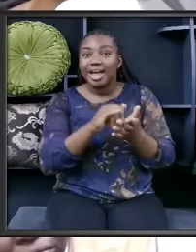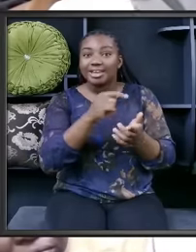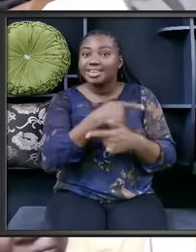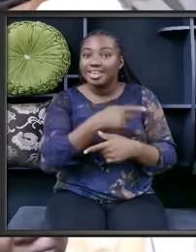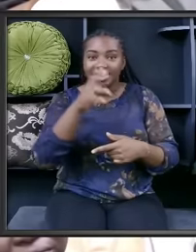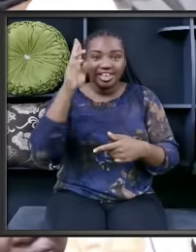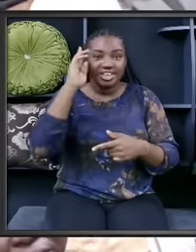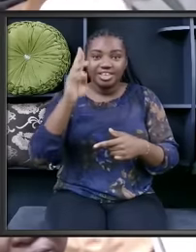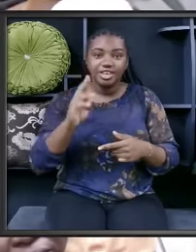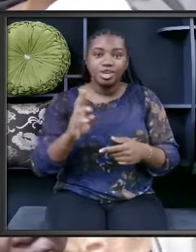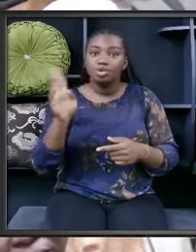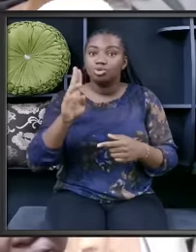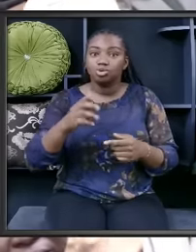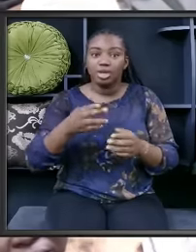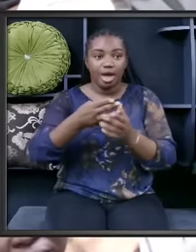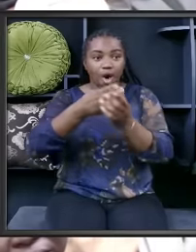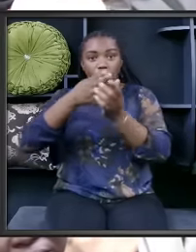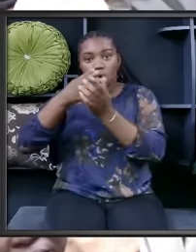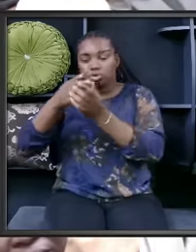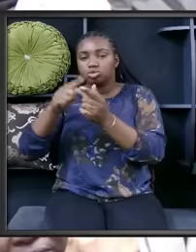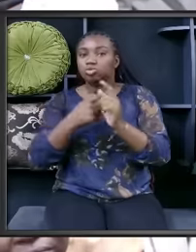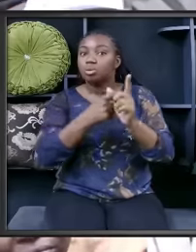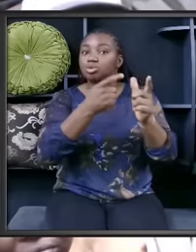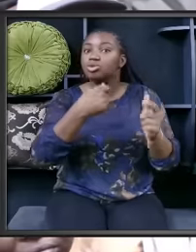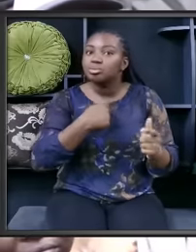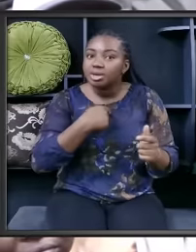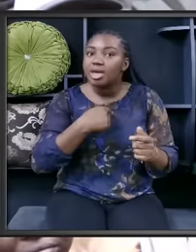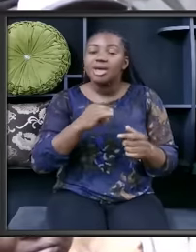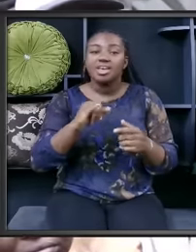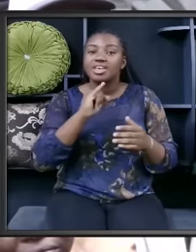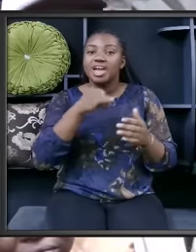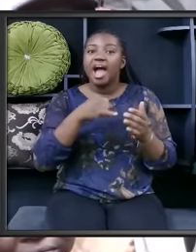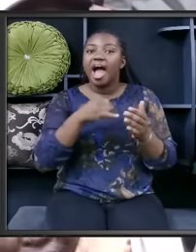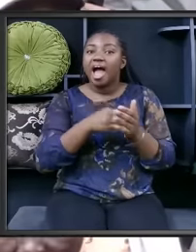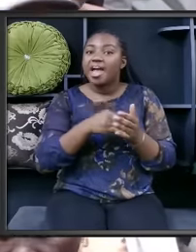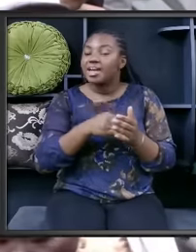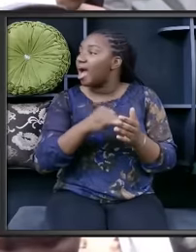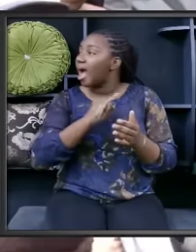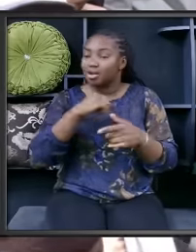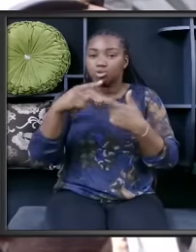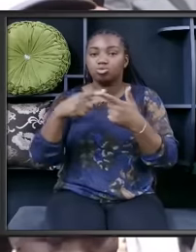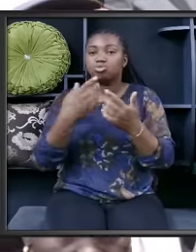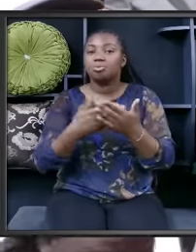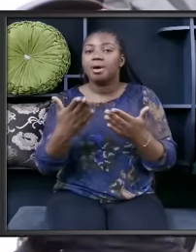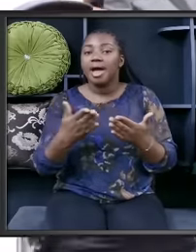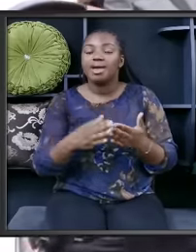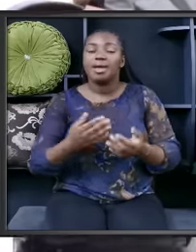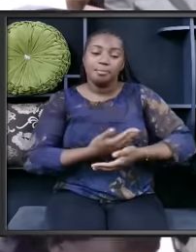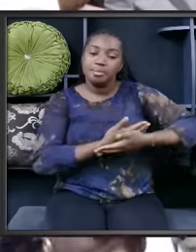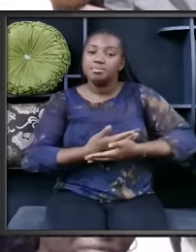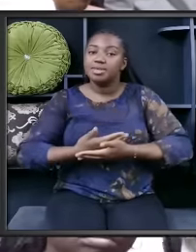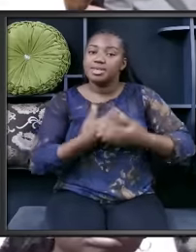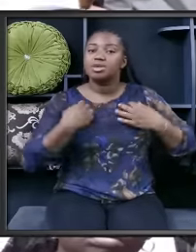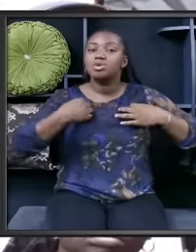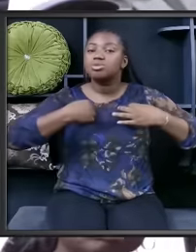now market I go for Onisha. I go buy that baby's way open for me. That was the baby first things, market. Baby things. Baby things. Now baby wears.